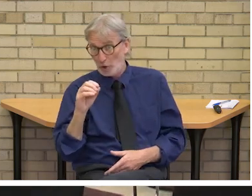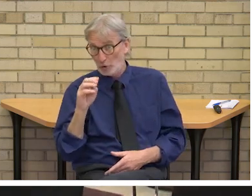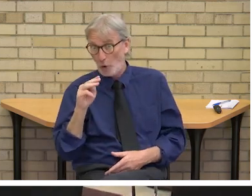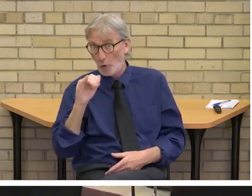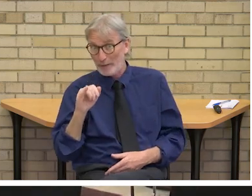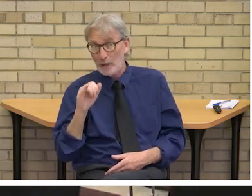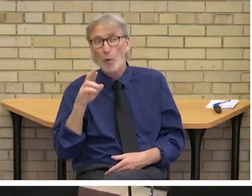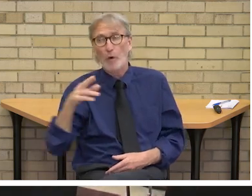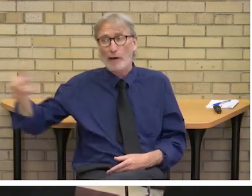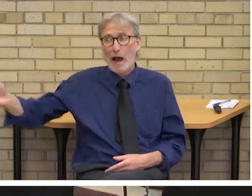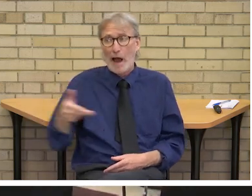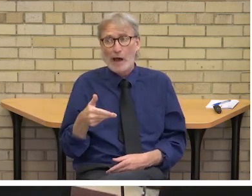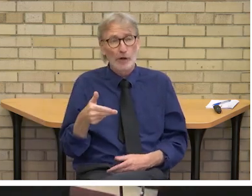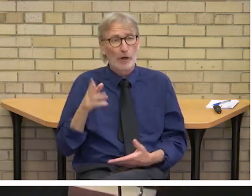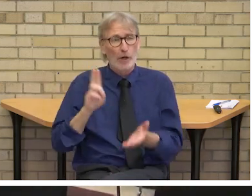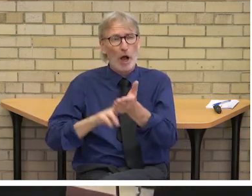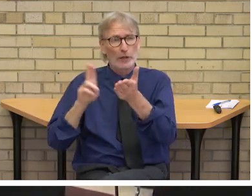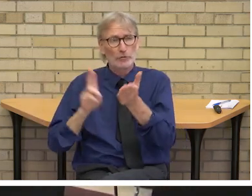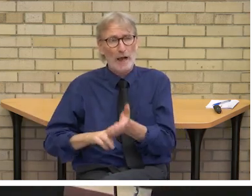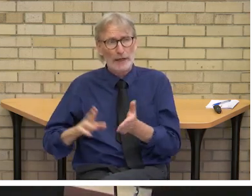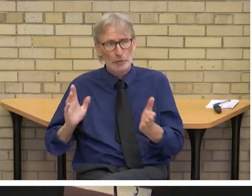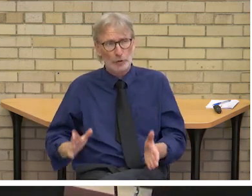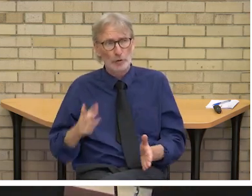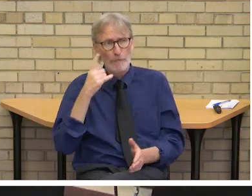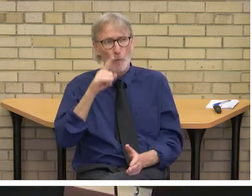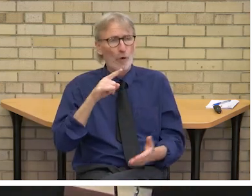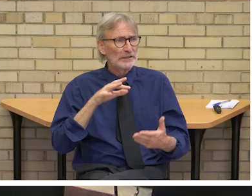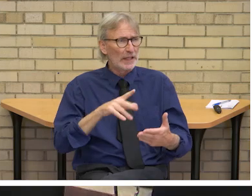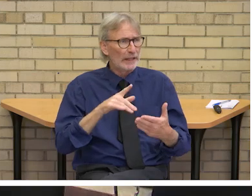a consultant to do?